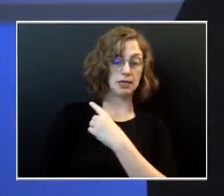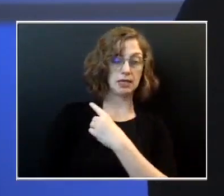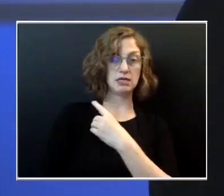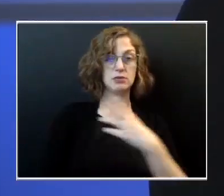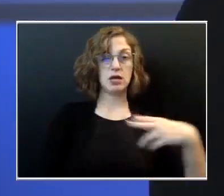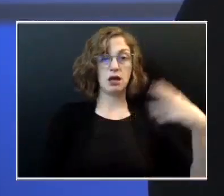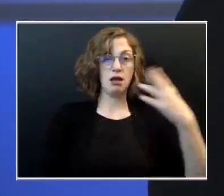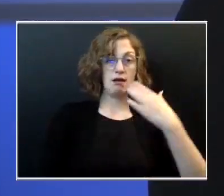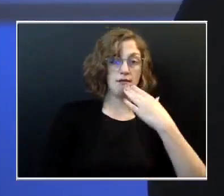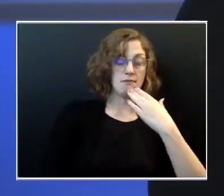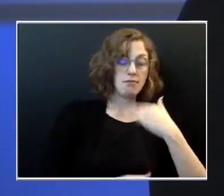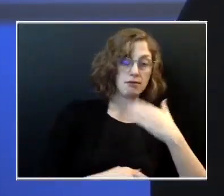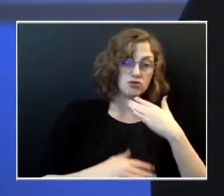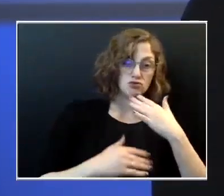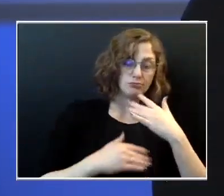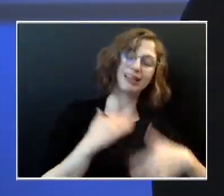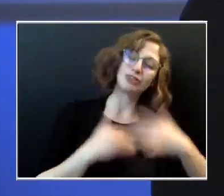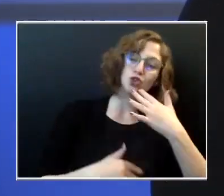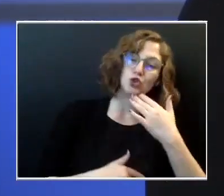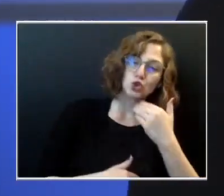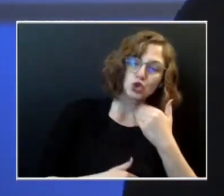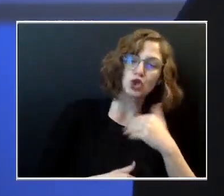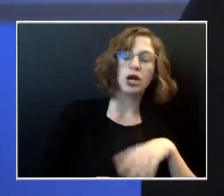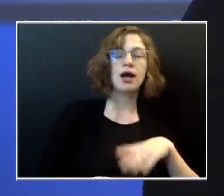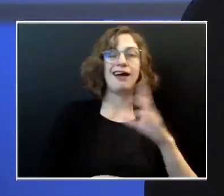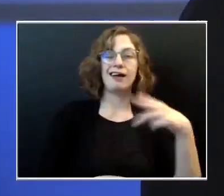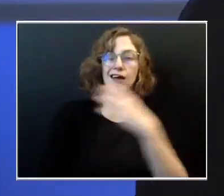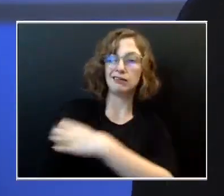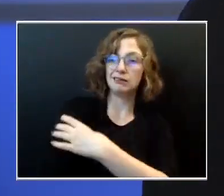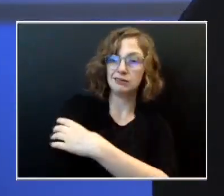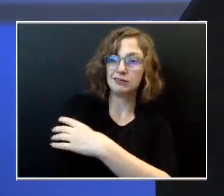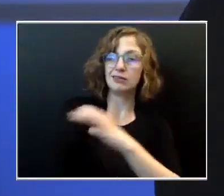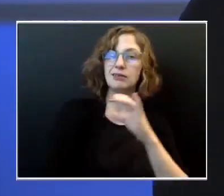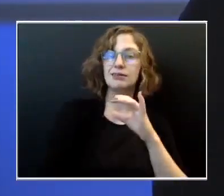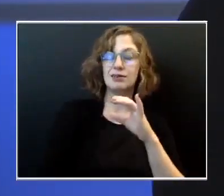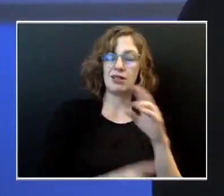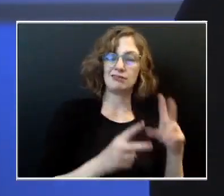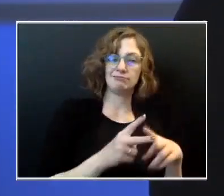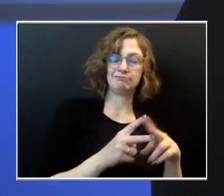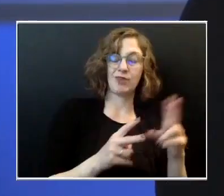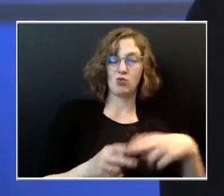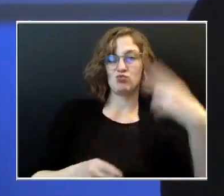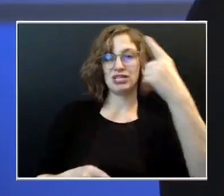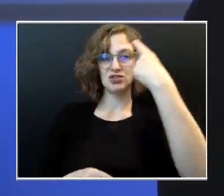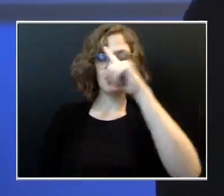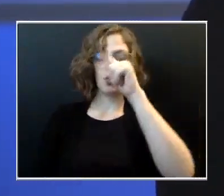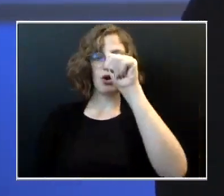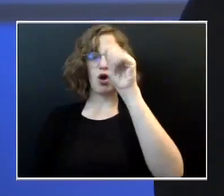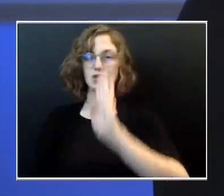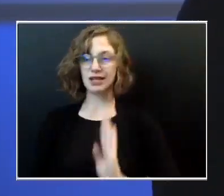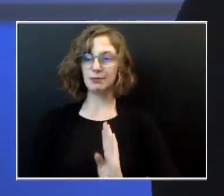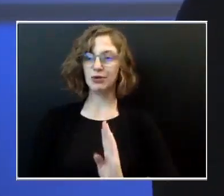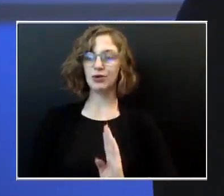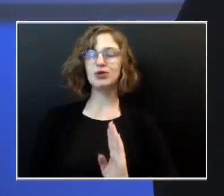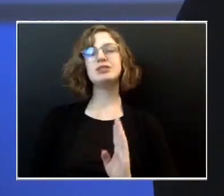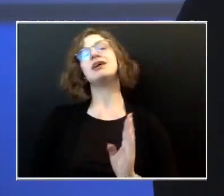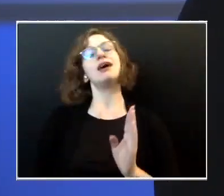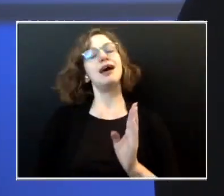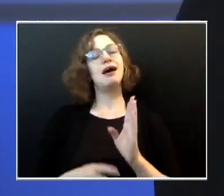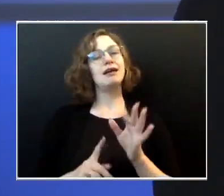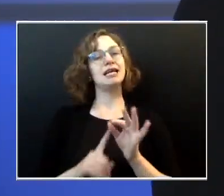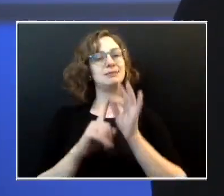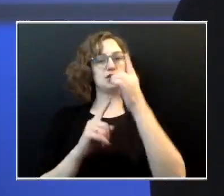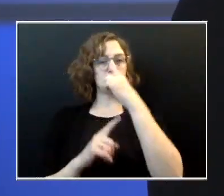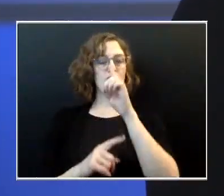factor for Alzheimer's disease. Sort of getting at those root causes, and especially in cognitively healthy people before they start to